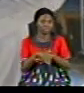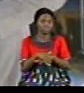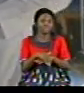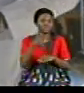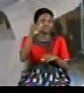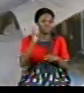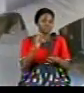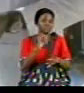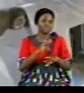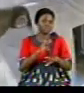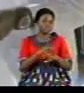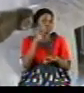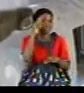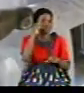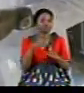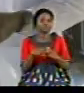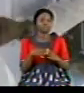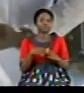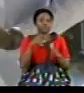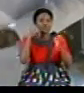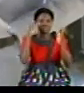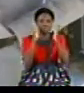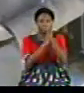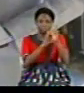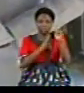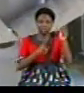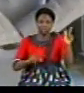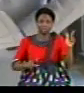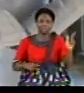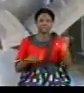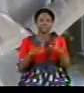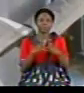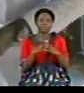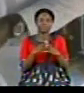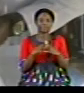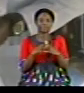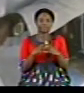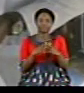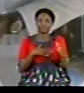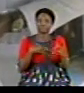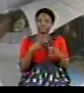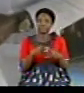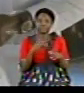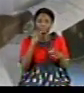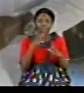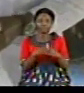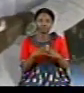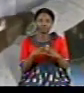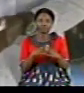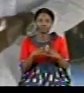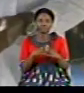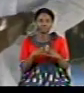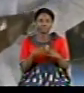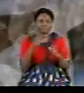him. Praise the Lord. My name is Brother Goodluck